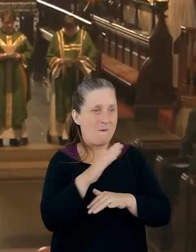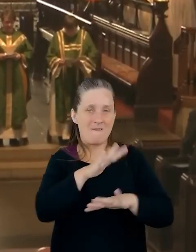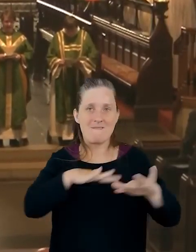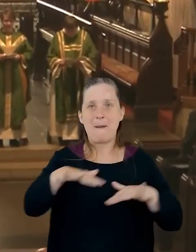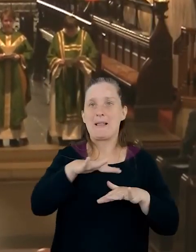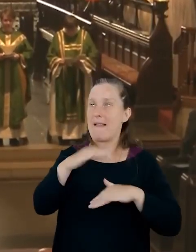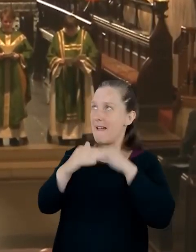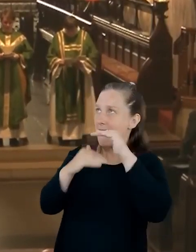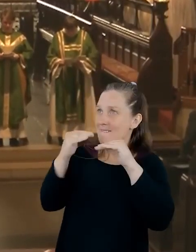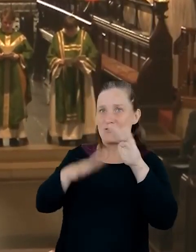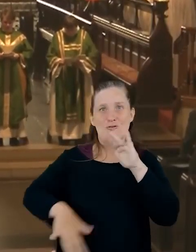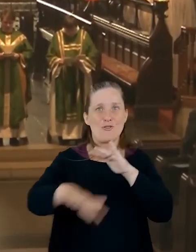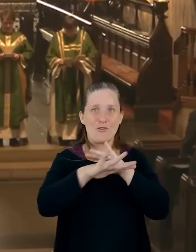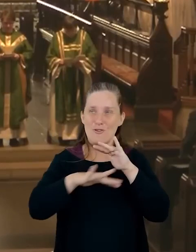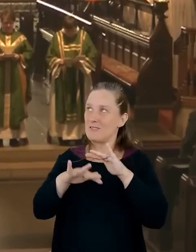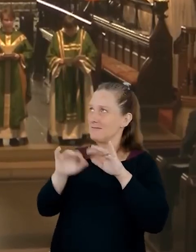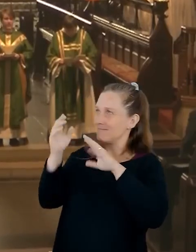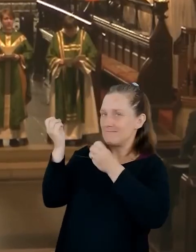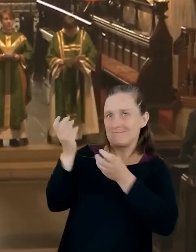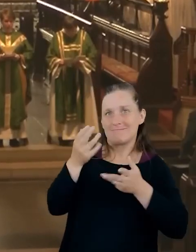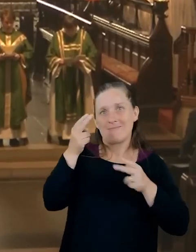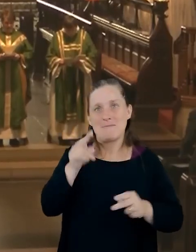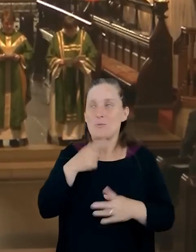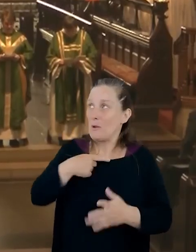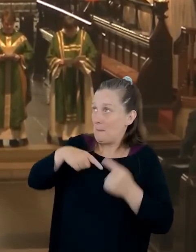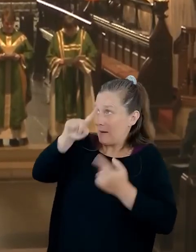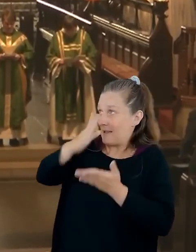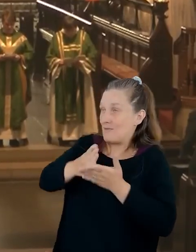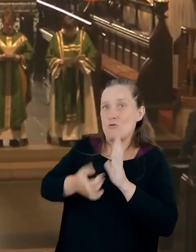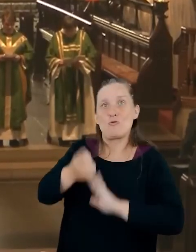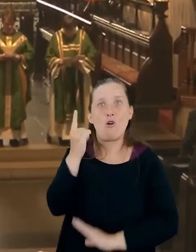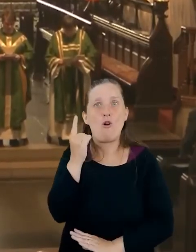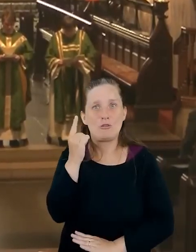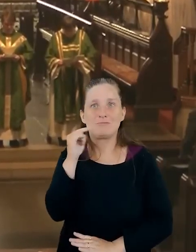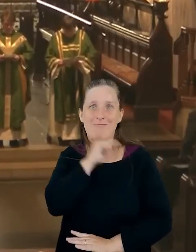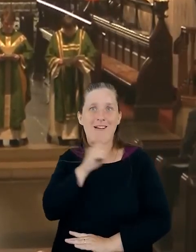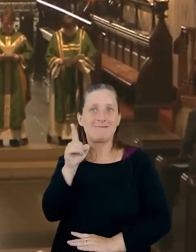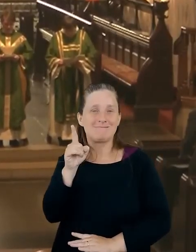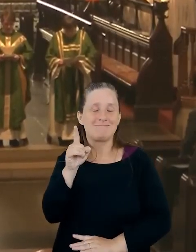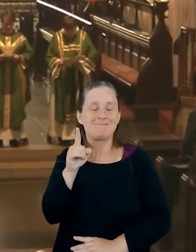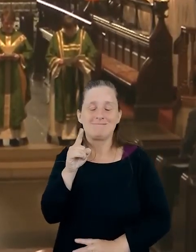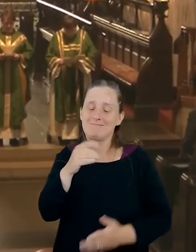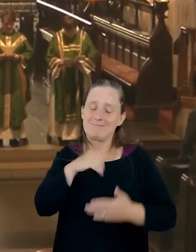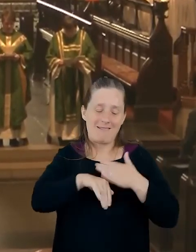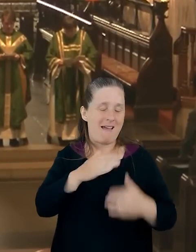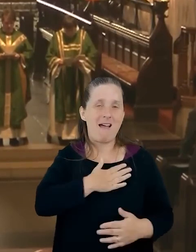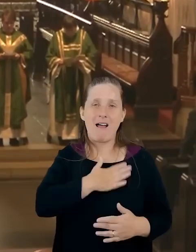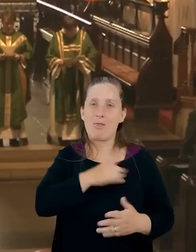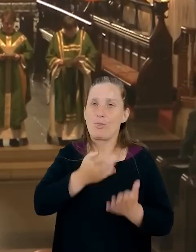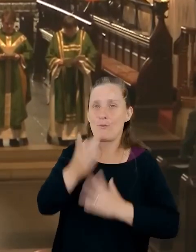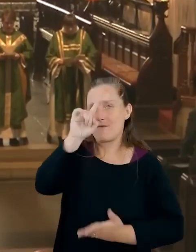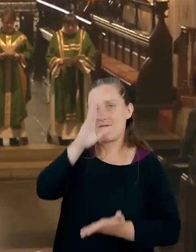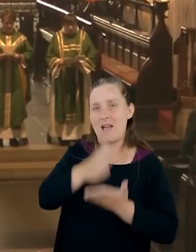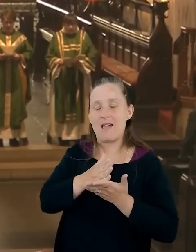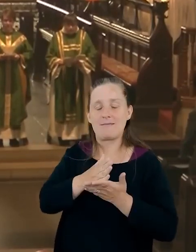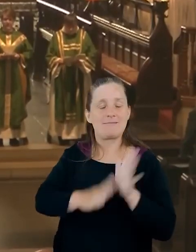family in heaven and earth is named. We believe in God the Son, who lives in our hearts through